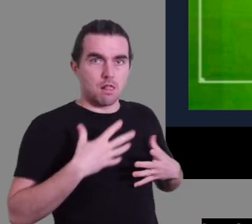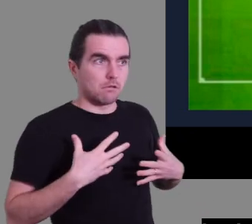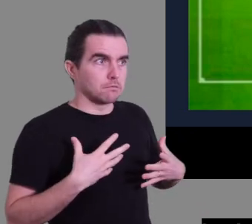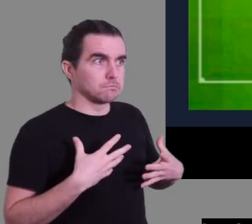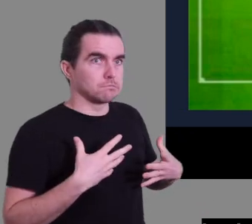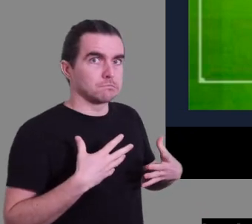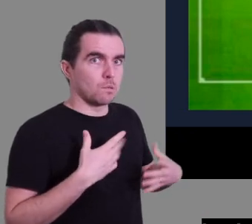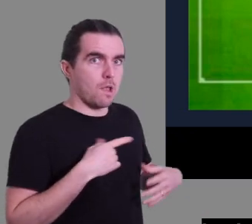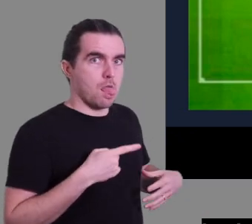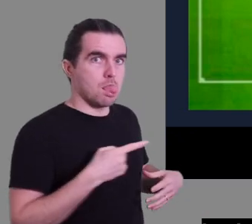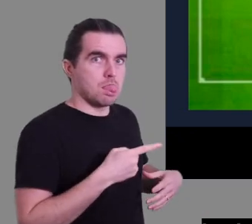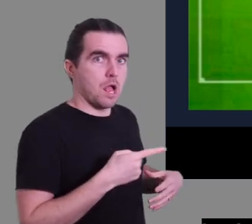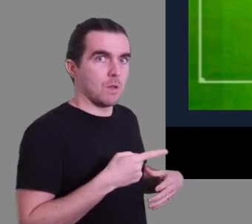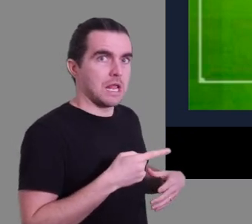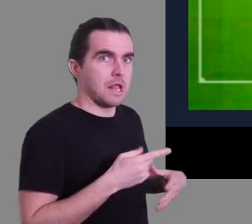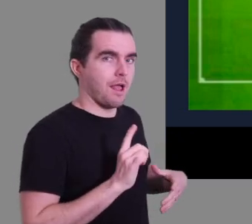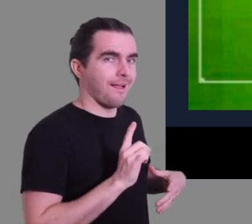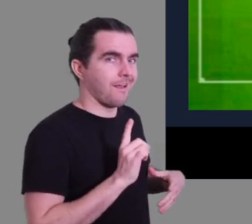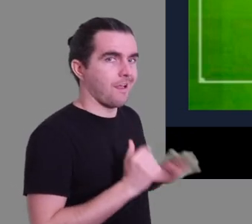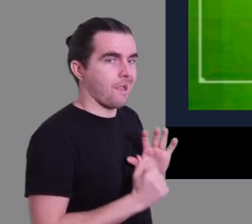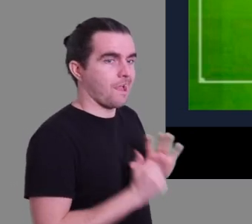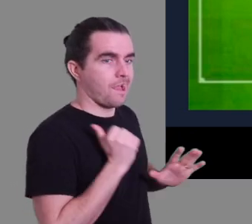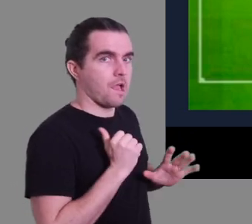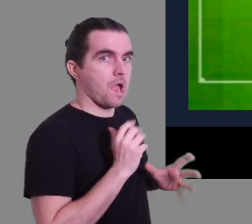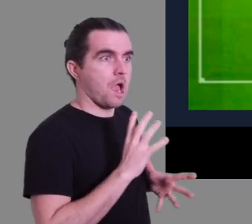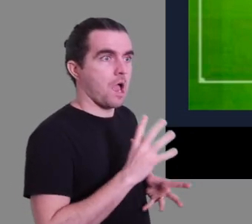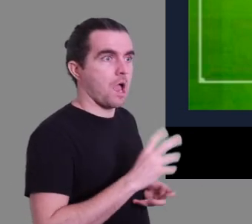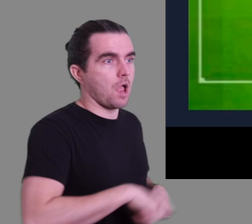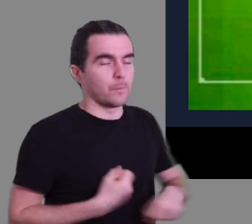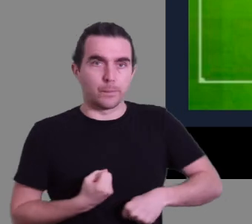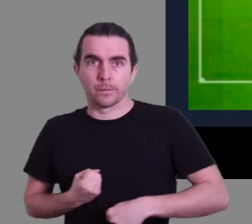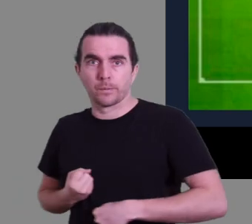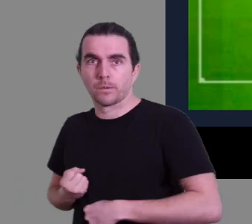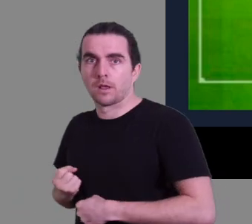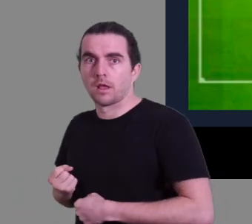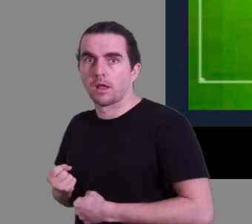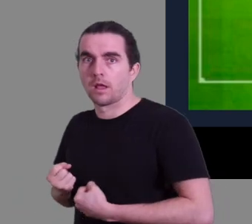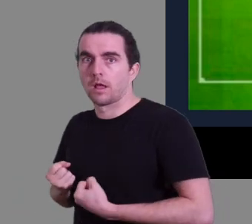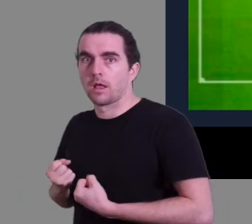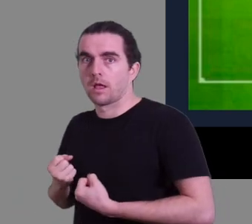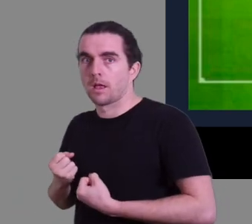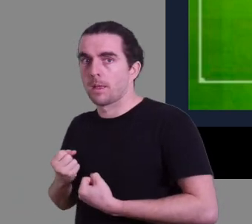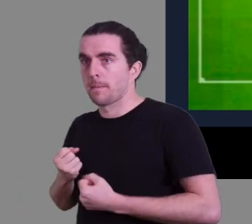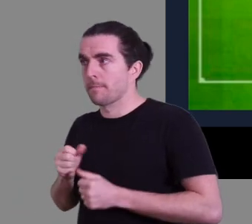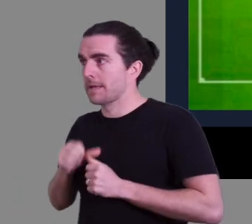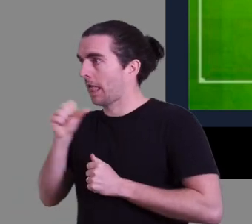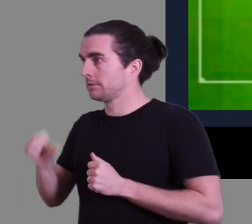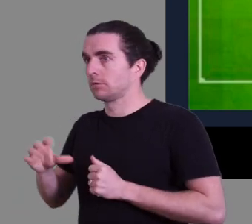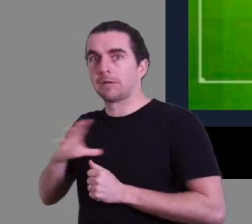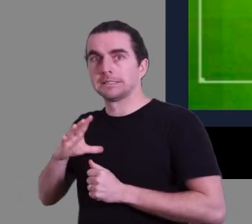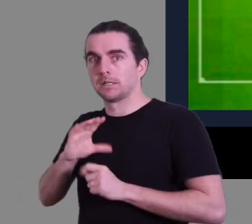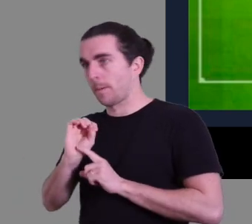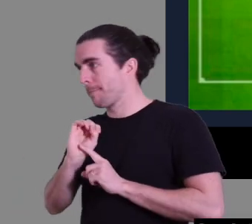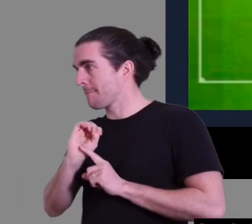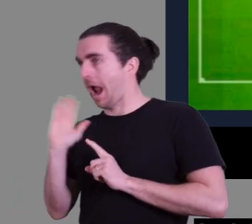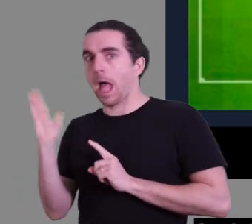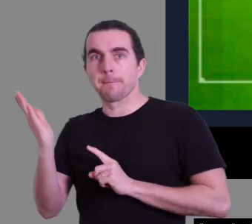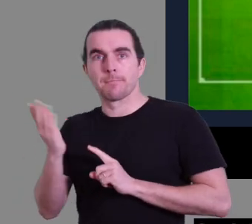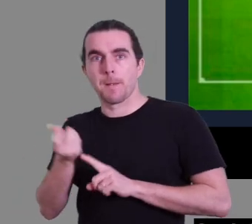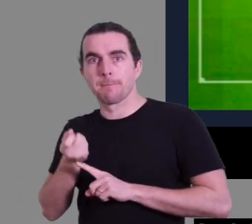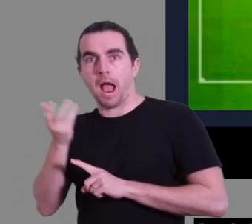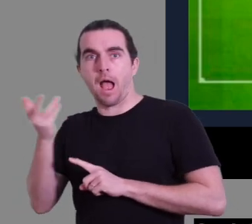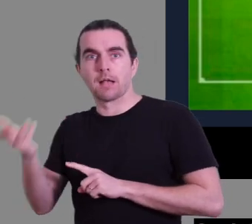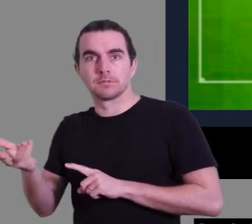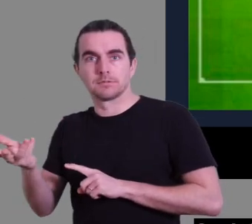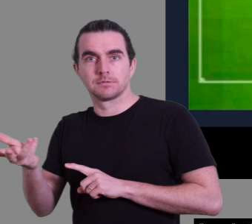like he's disguising a pass there, takes it late. The first touch allows him to then bend the pass, the next pass, and then